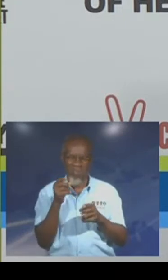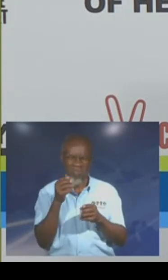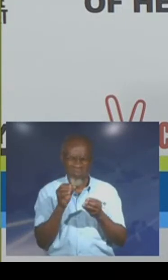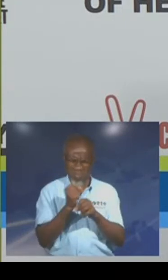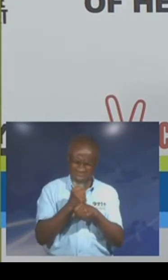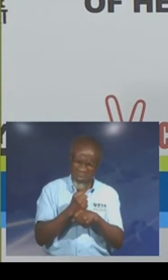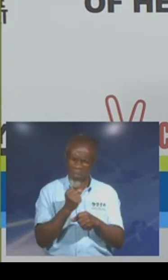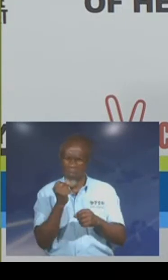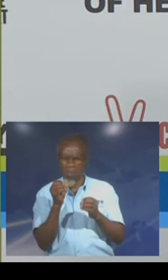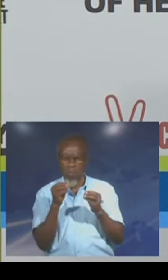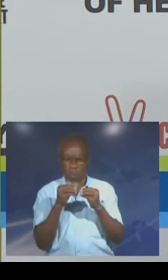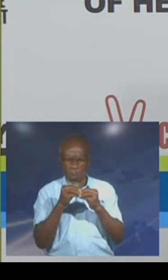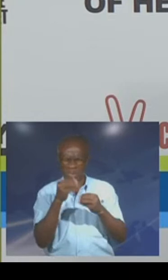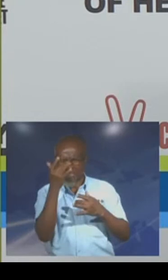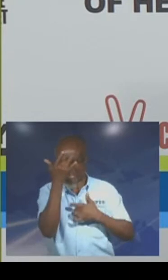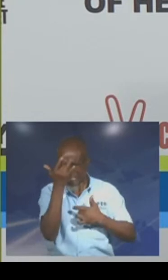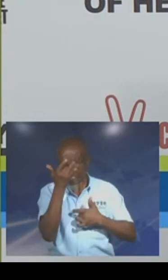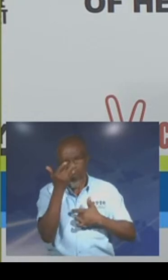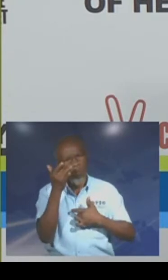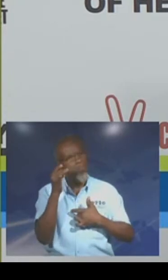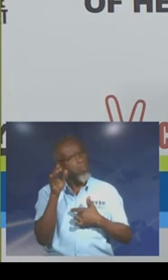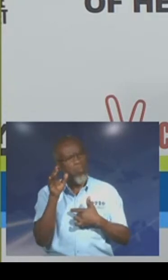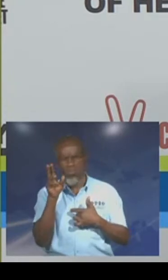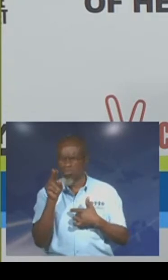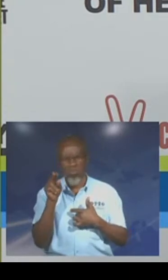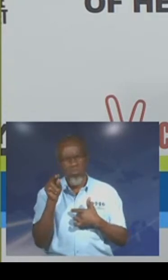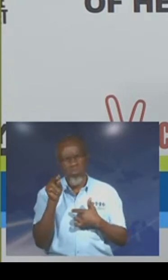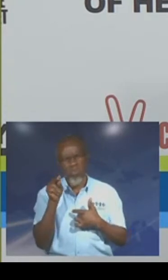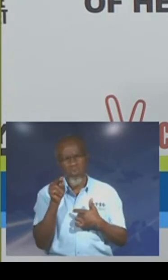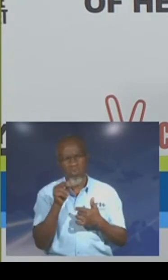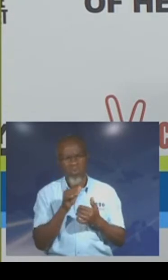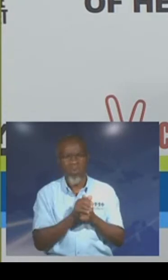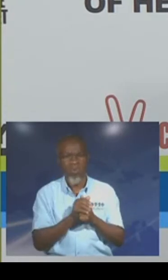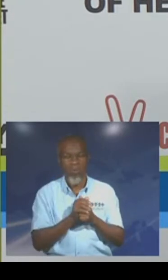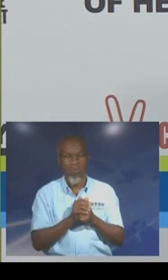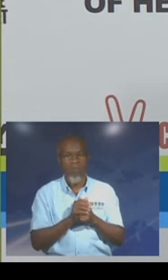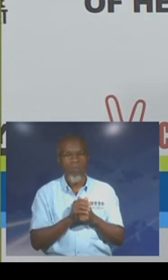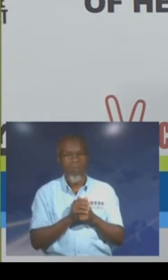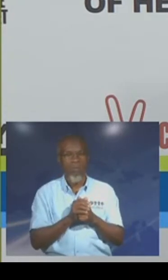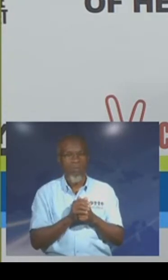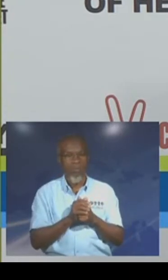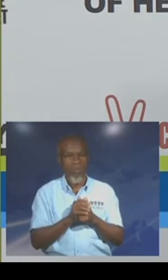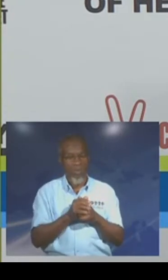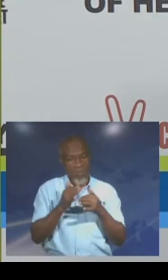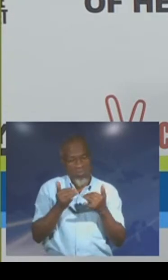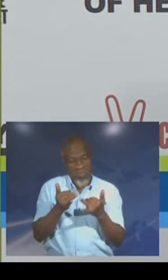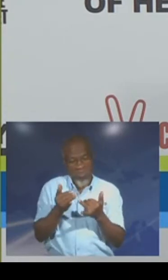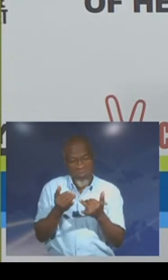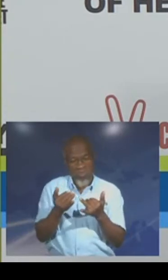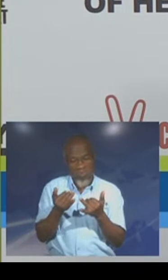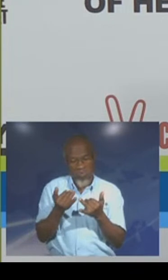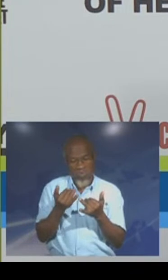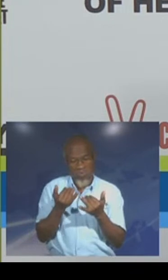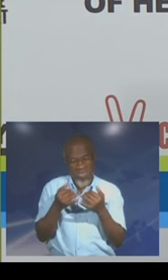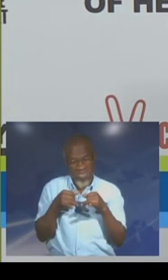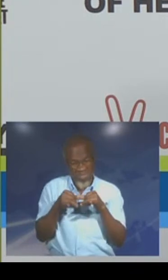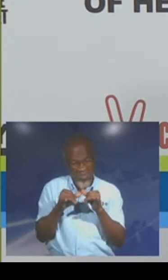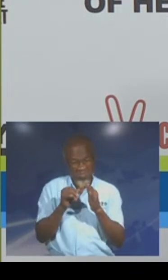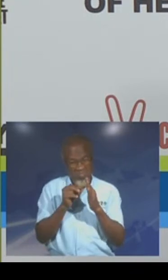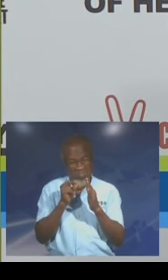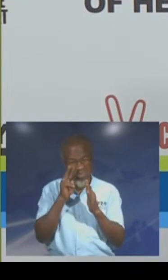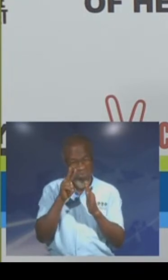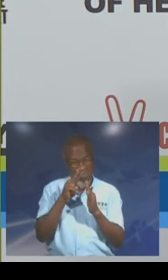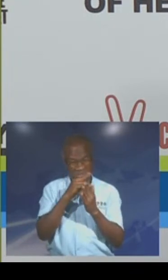What we are concerned with most importantly at this point in the pandemic, where we've been in it for 2.5 years, is